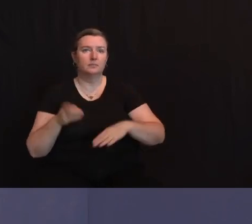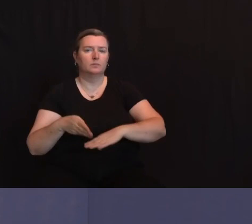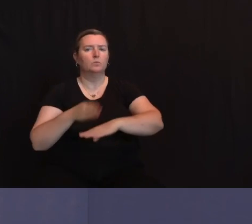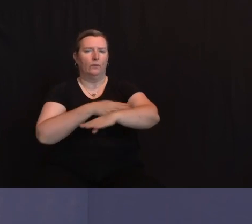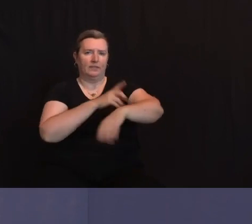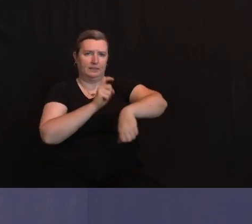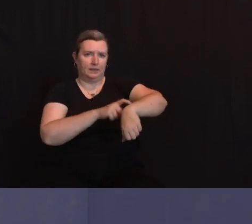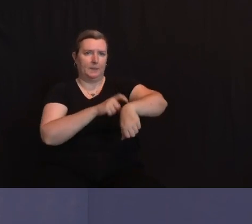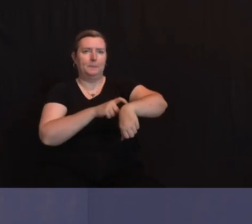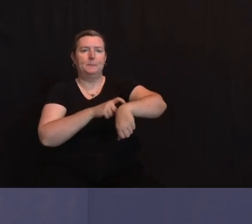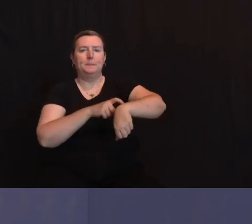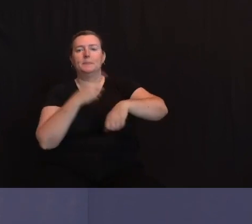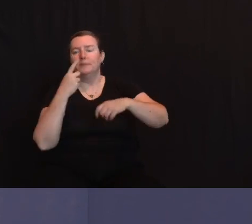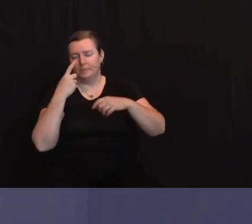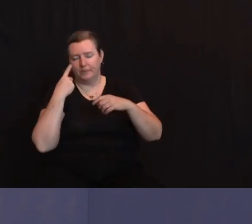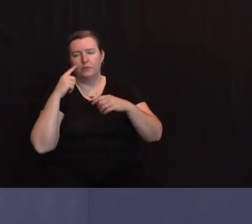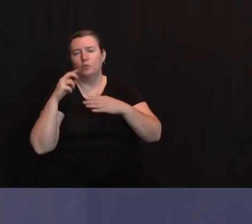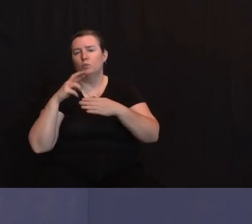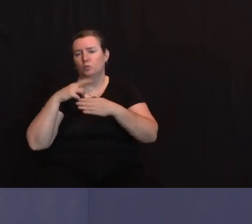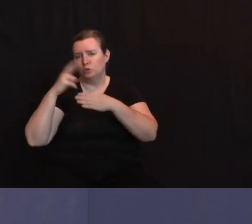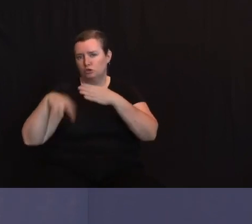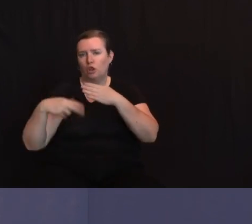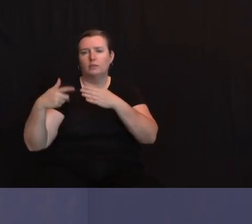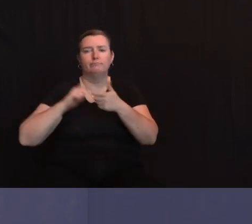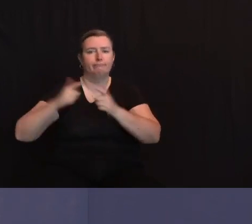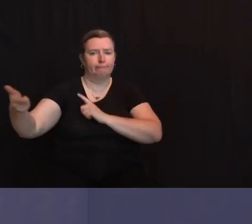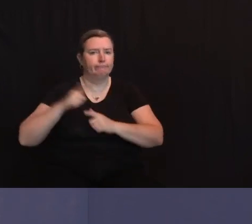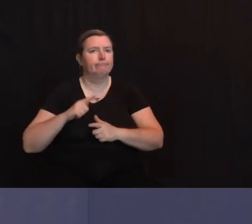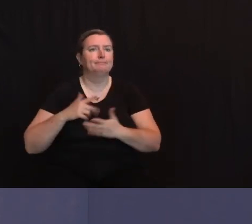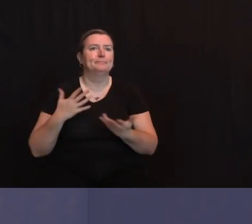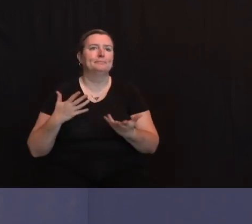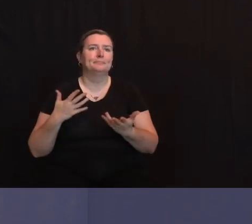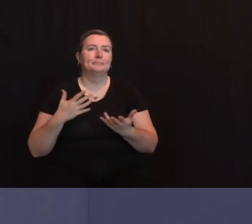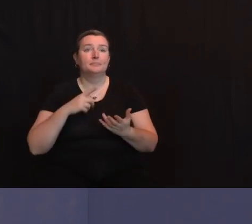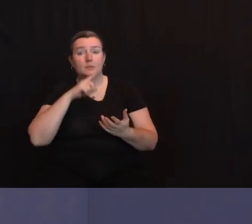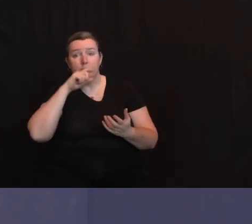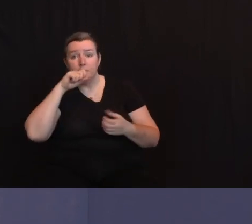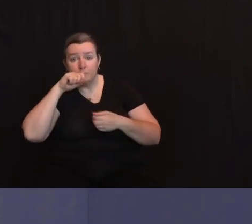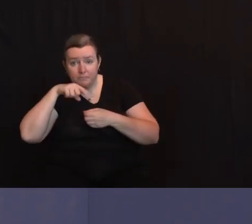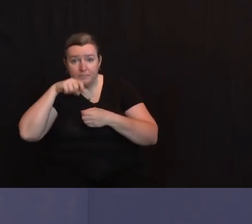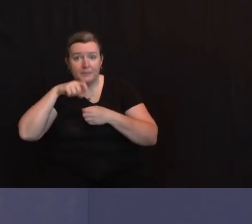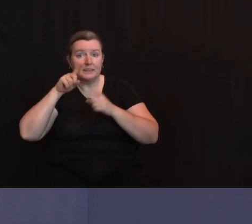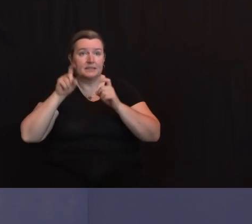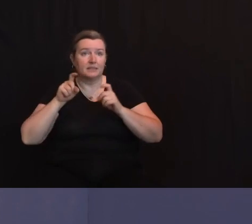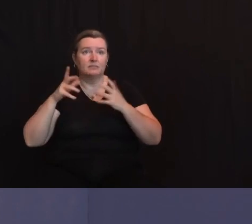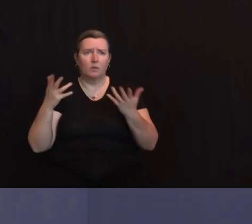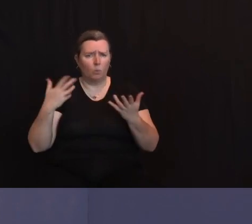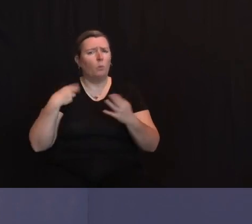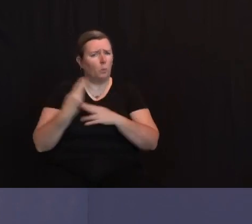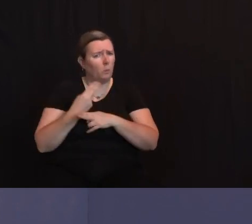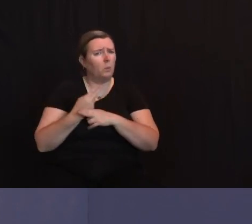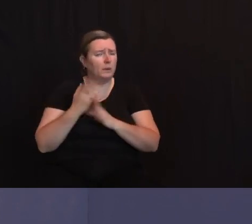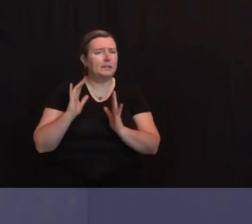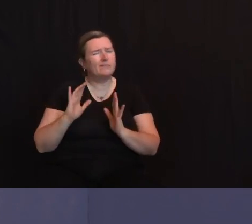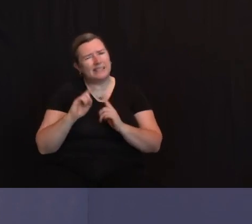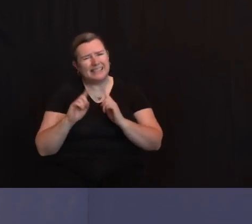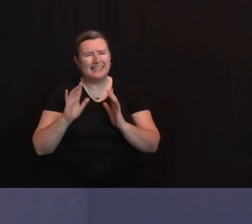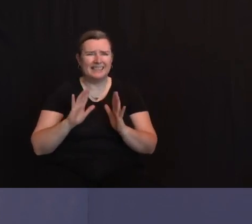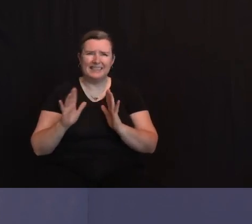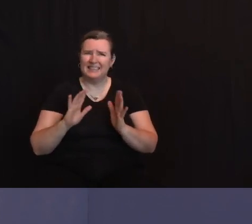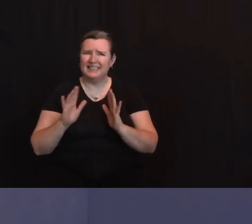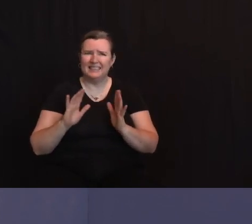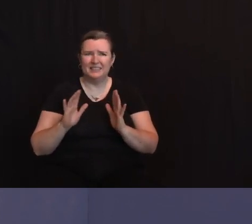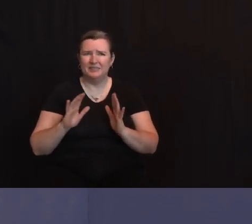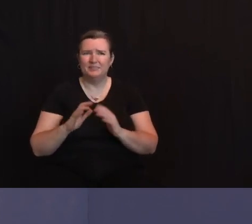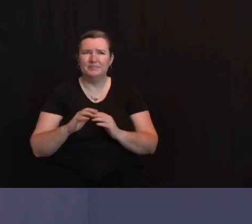follow-up. The Rutgers saliva test is being deployed. It's a methodology that is used